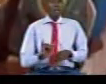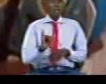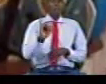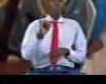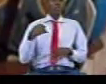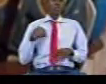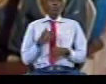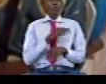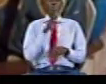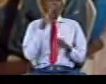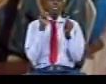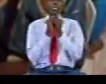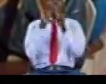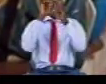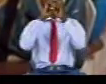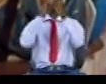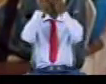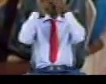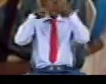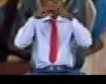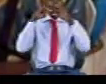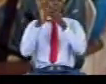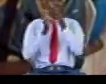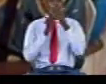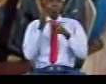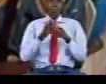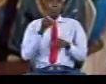heaven. Amen. You'll see me there.